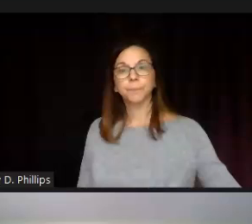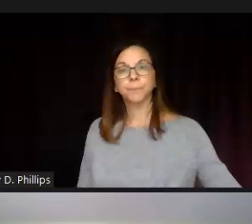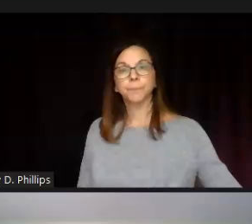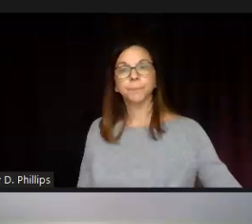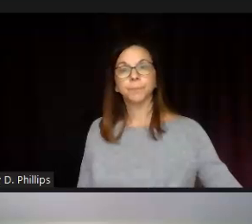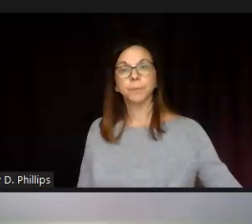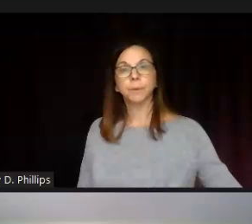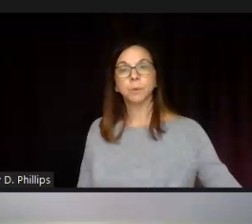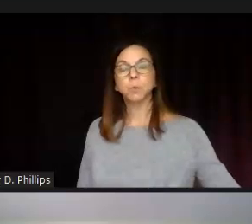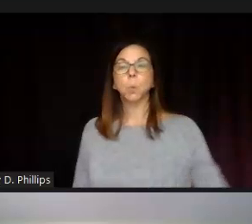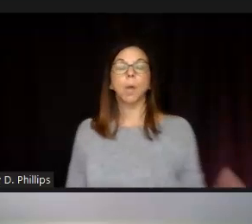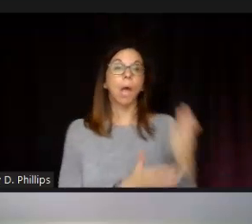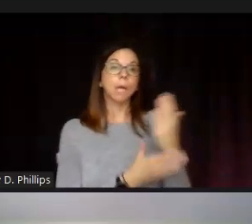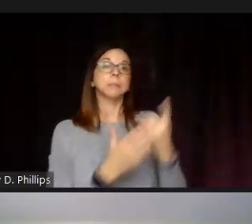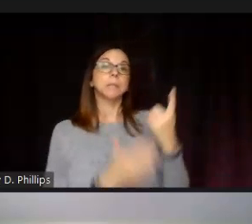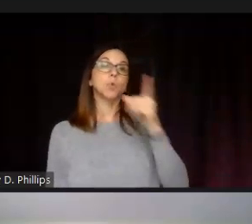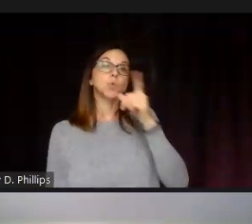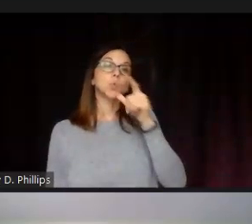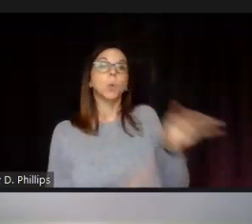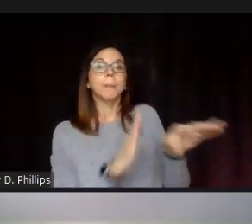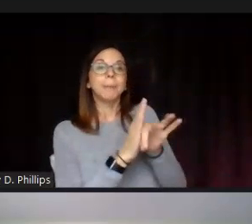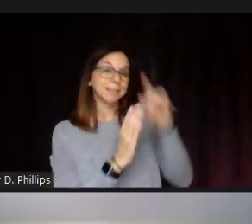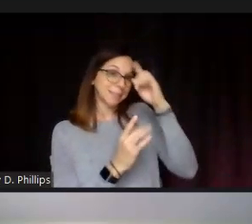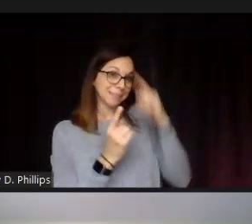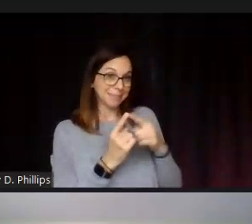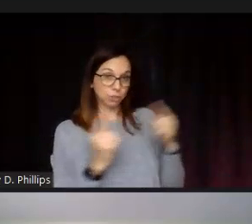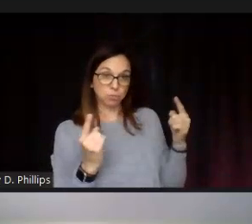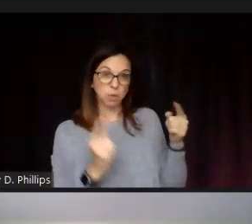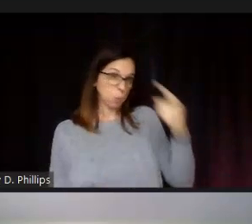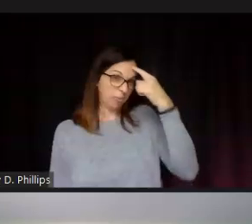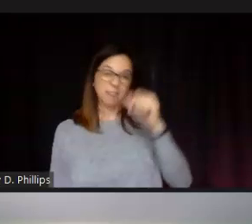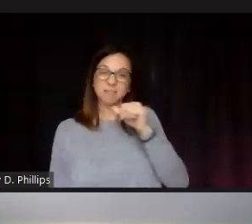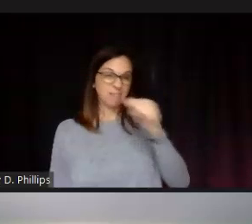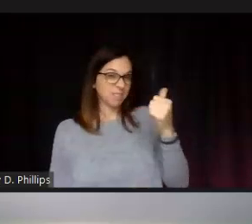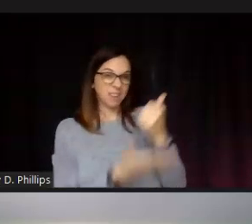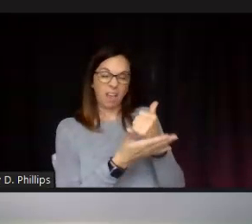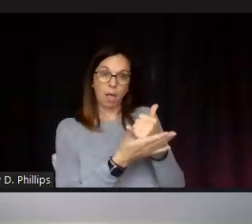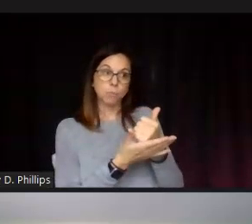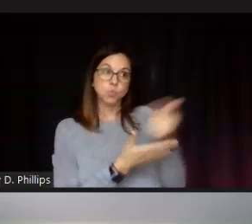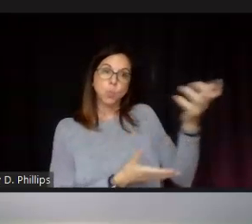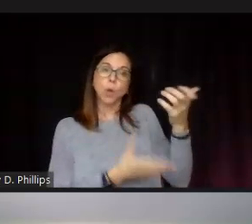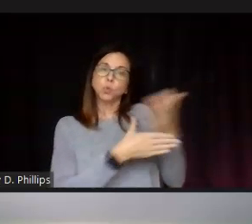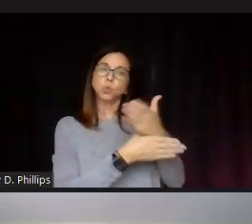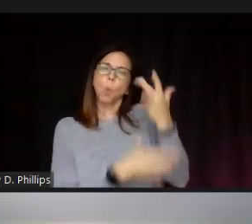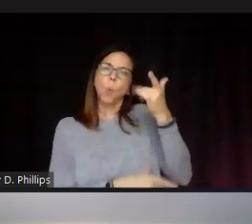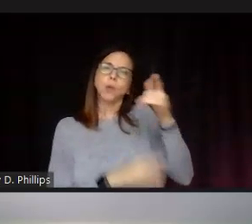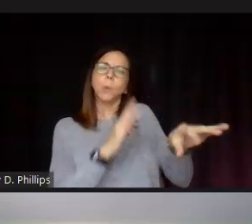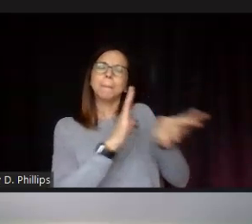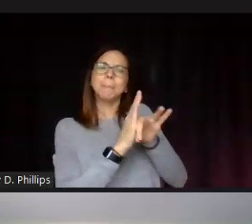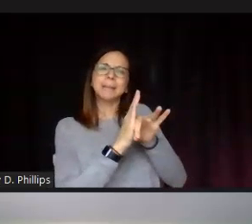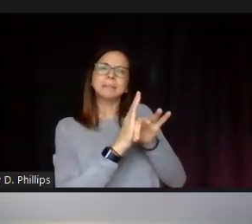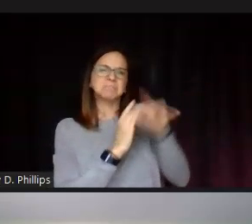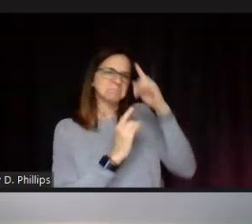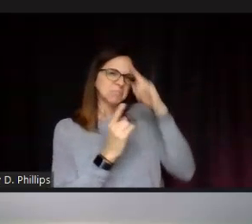selected disagree and said it would not be helpful, would you share with everybody why you chose that answer?